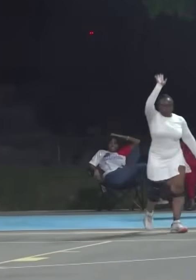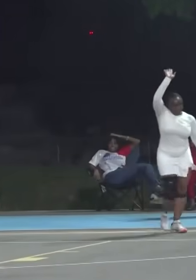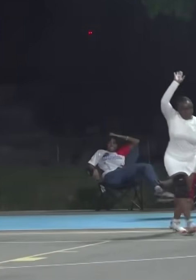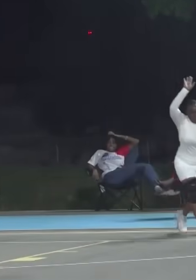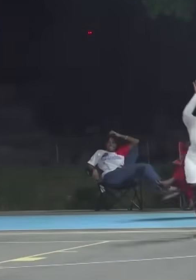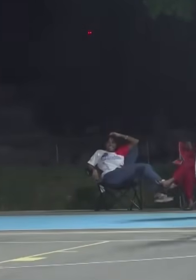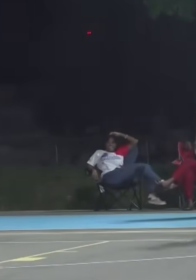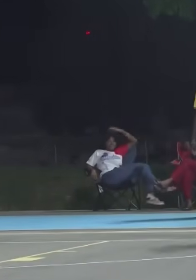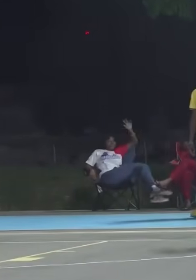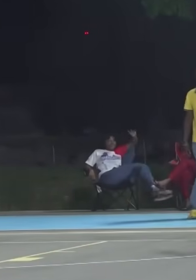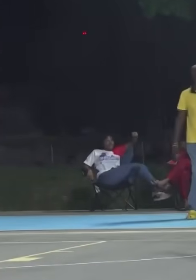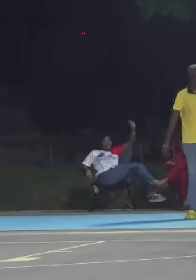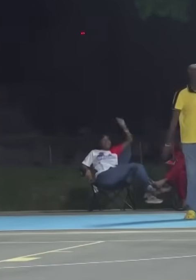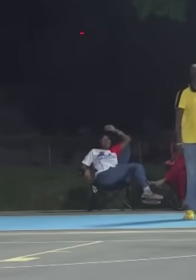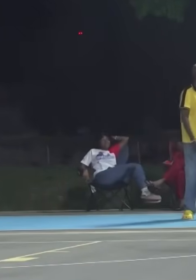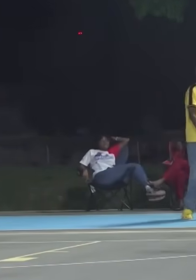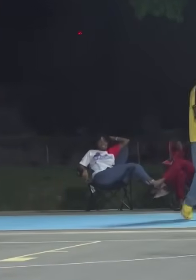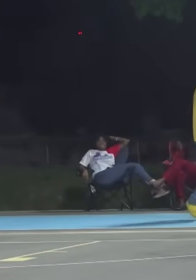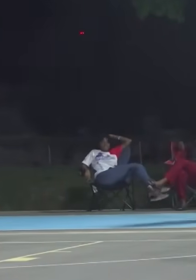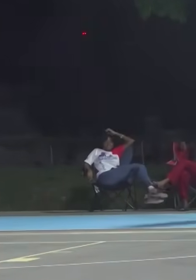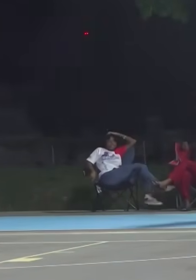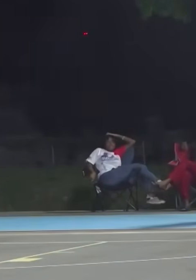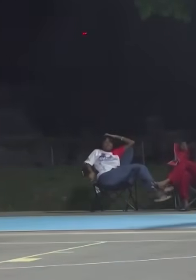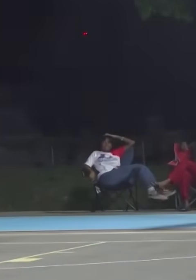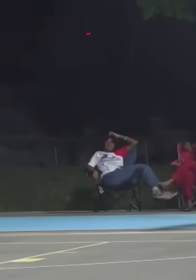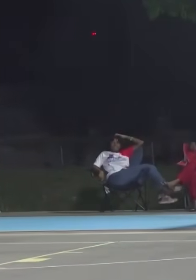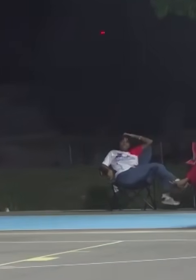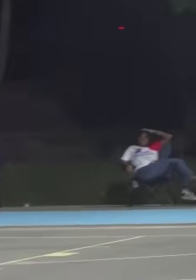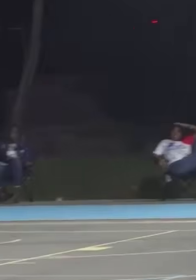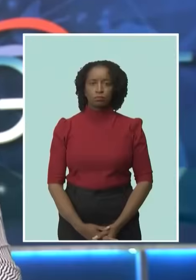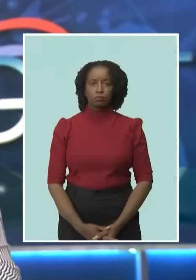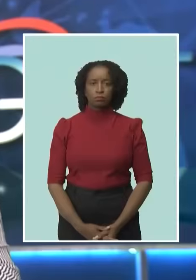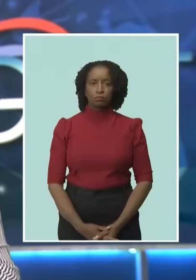51-27. Anne-Marie Burt, CBC